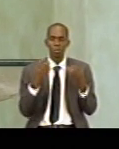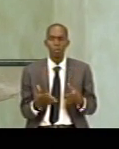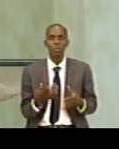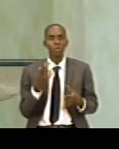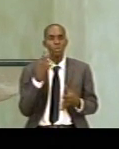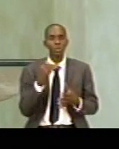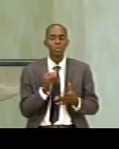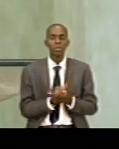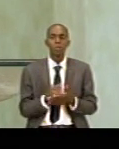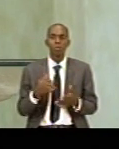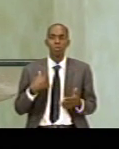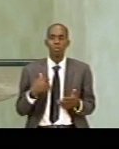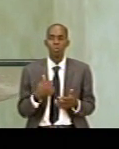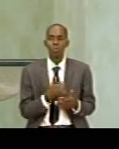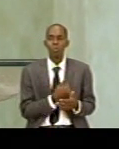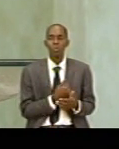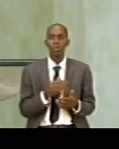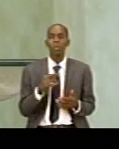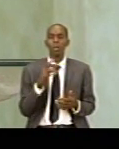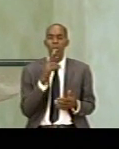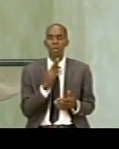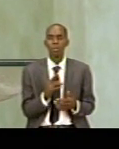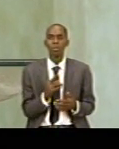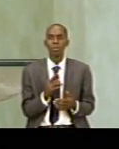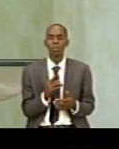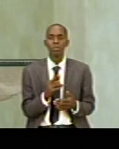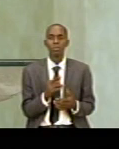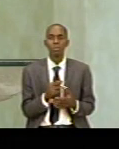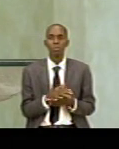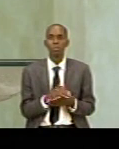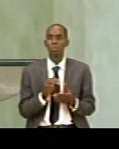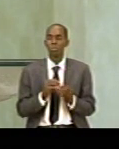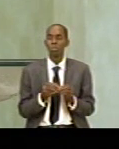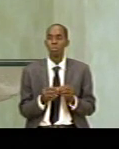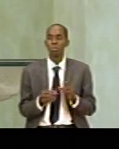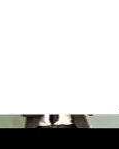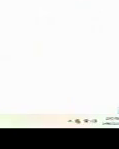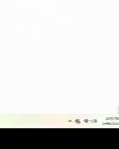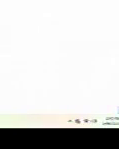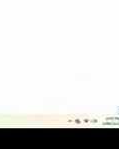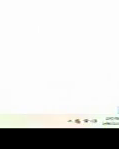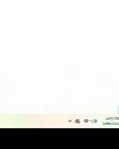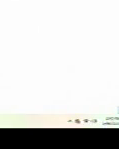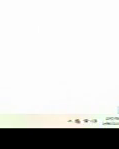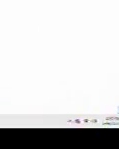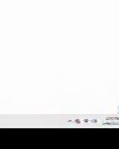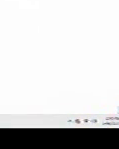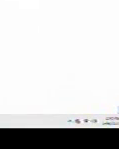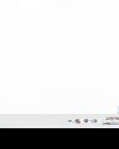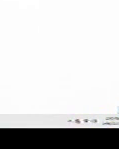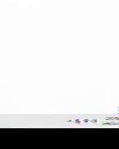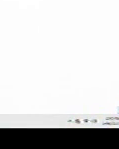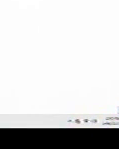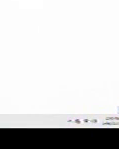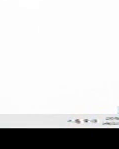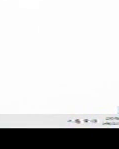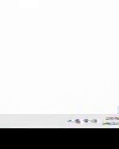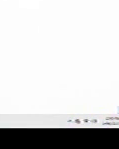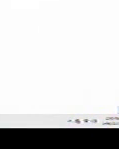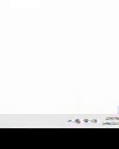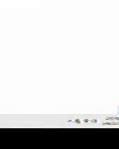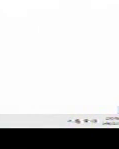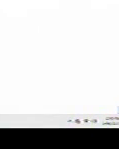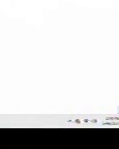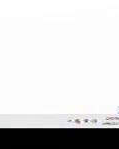to deceive unsuspected Christian. Number two, in verse 6, "And ye shall hear of wars and rumors